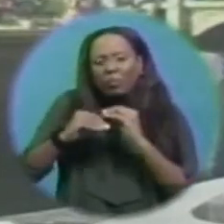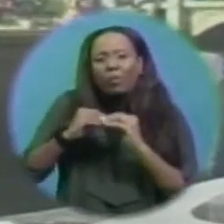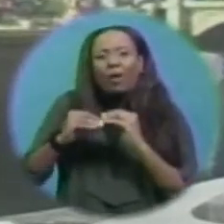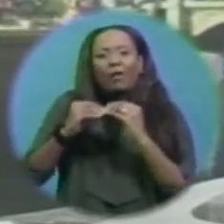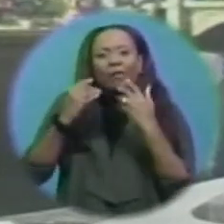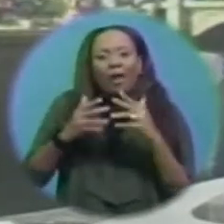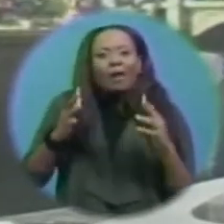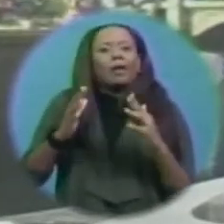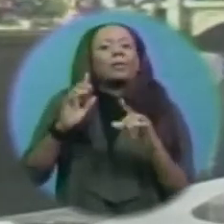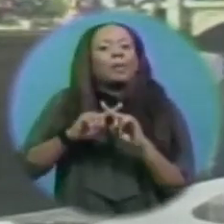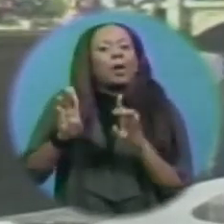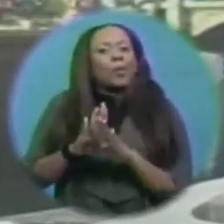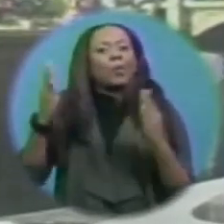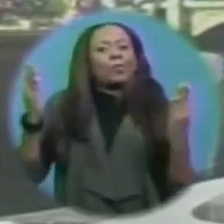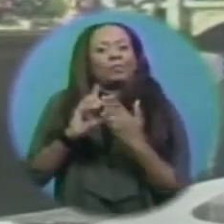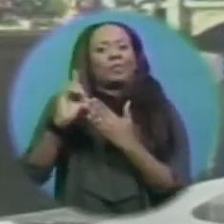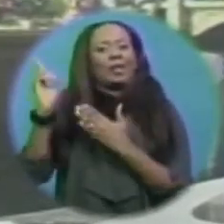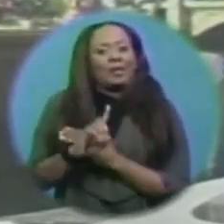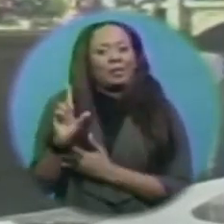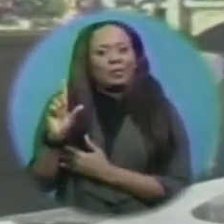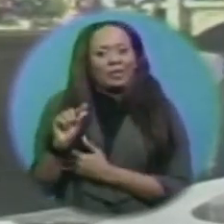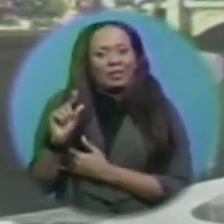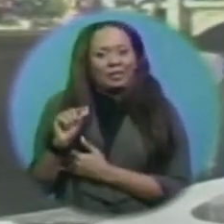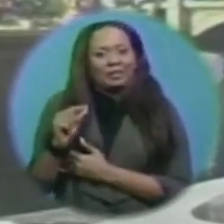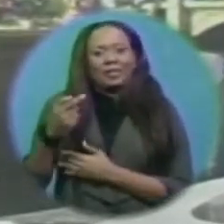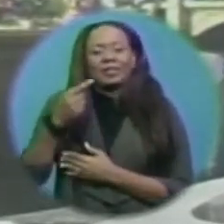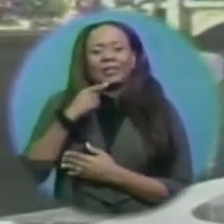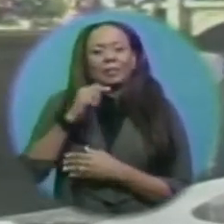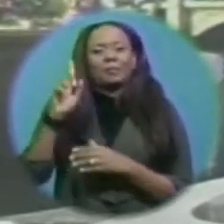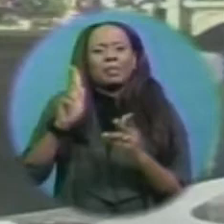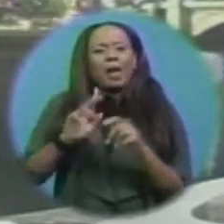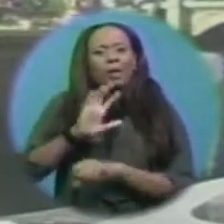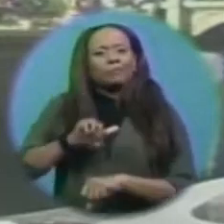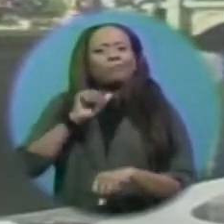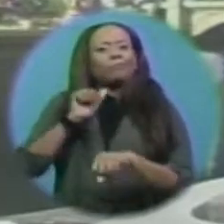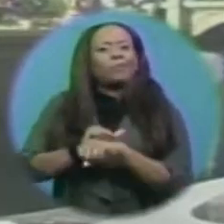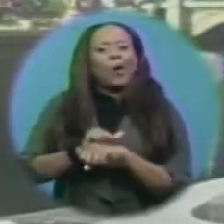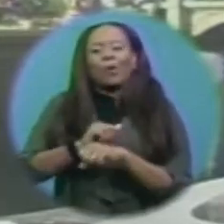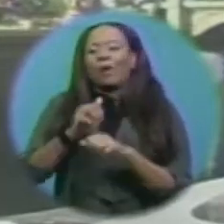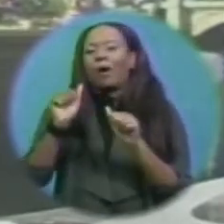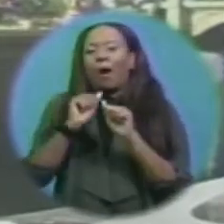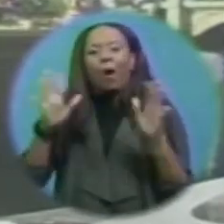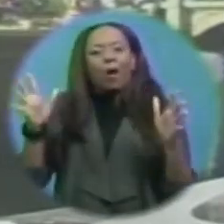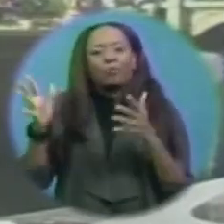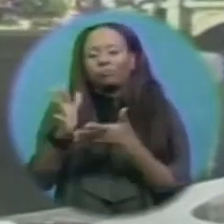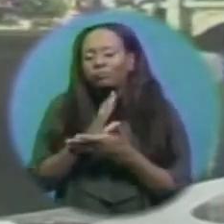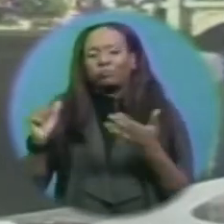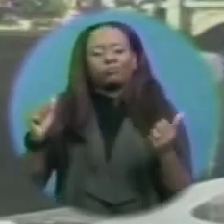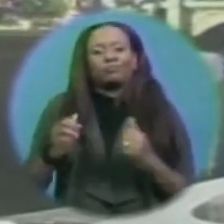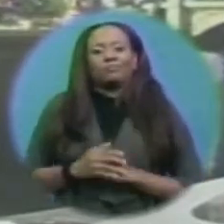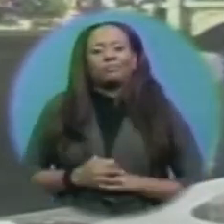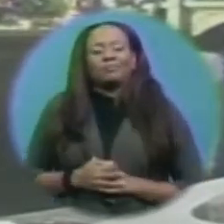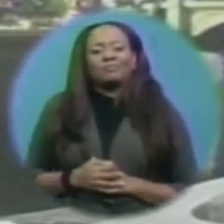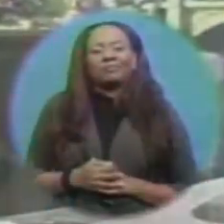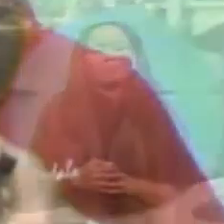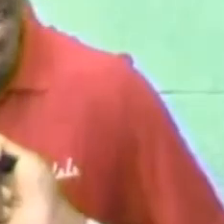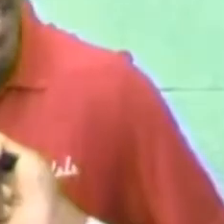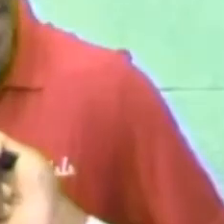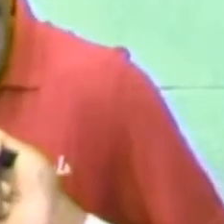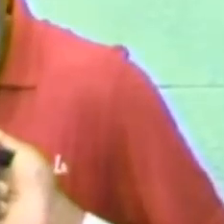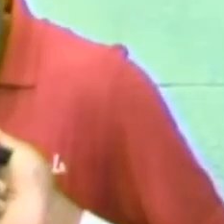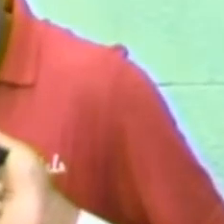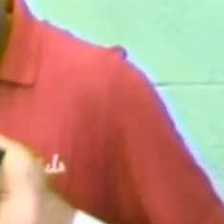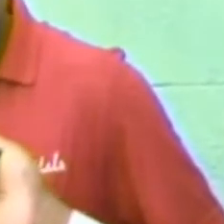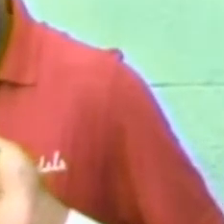its December 20th opening. Overall, Mr. Hines says bookings for Sandals have been solid. We've run